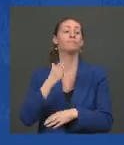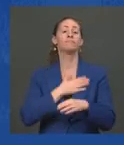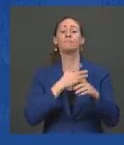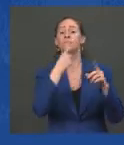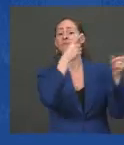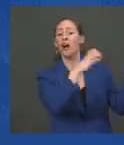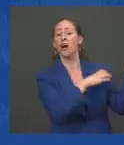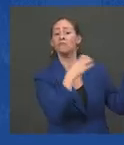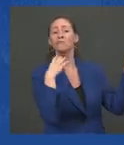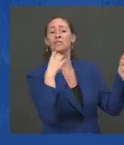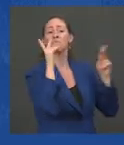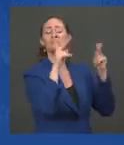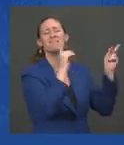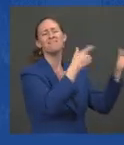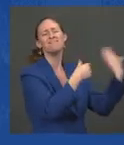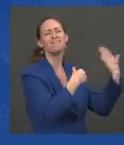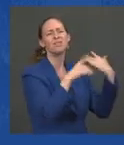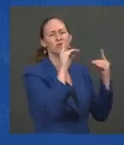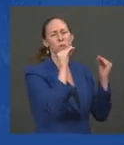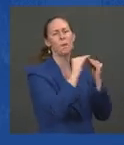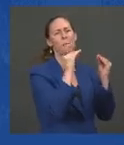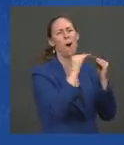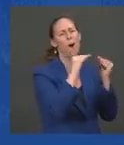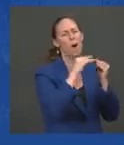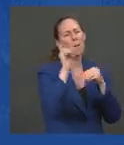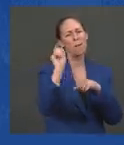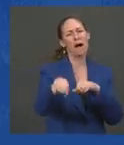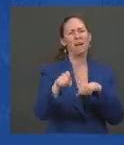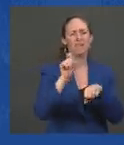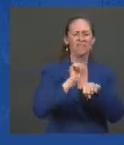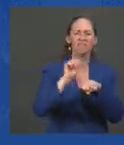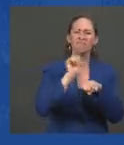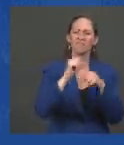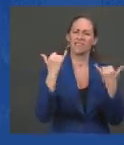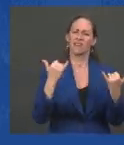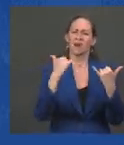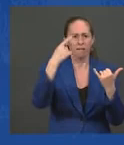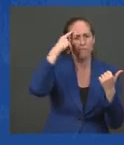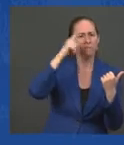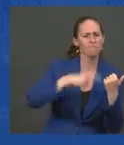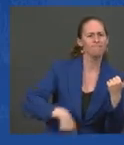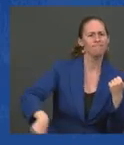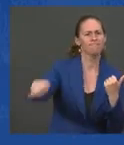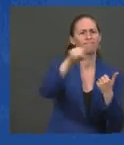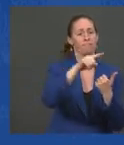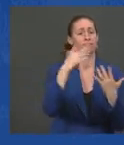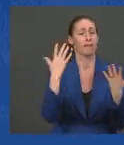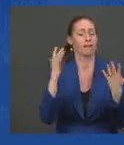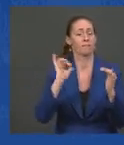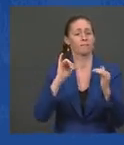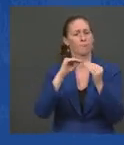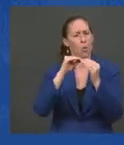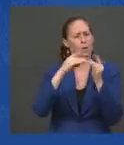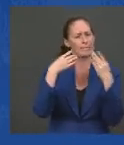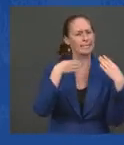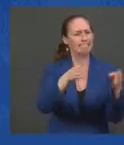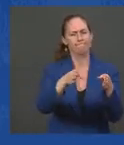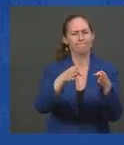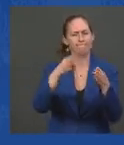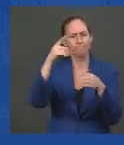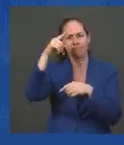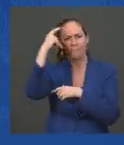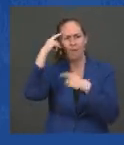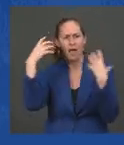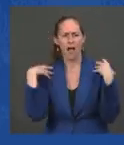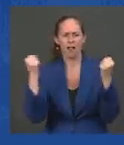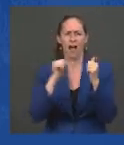even more fervently, and that is mental health care, helping people through the difficult periods we have.